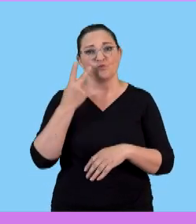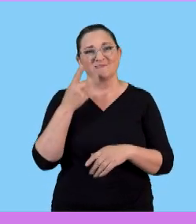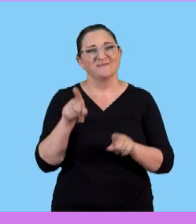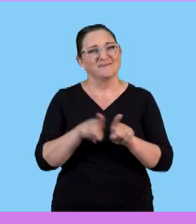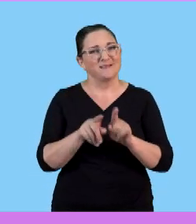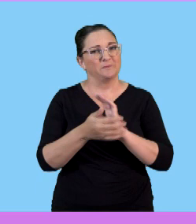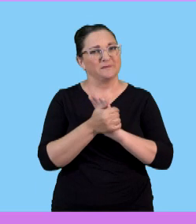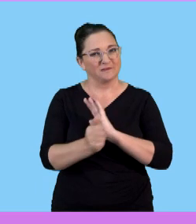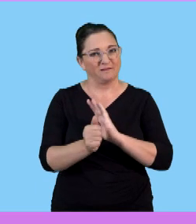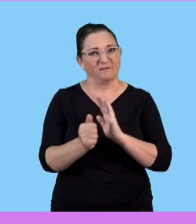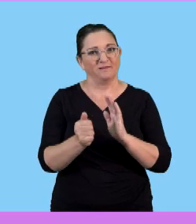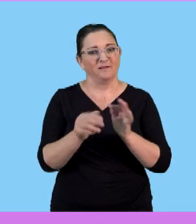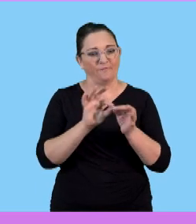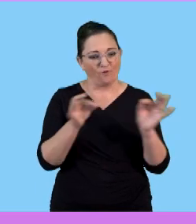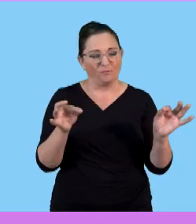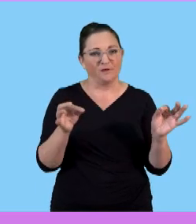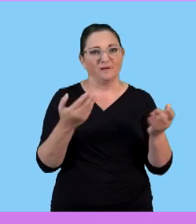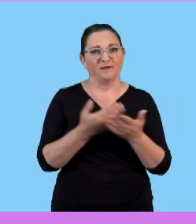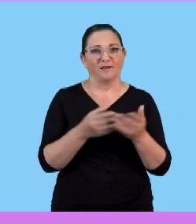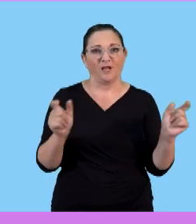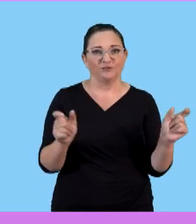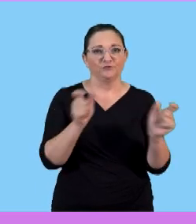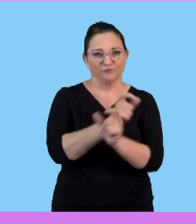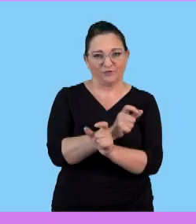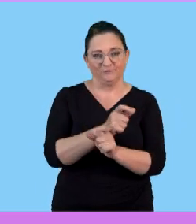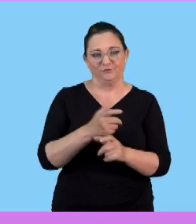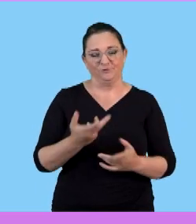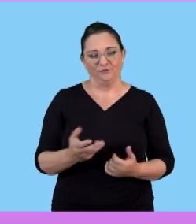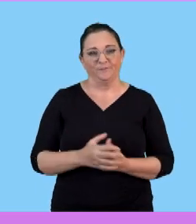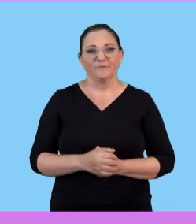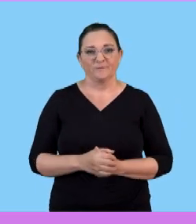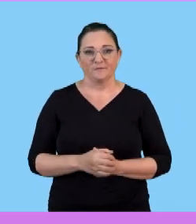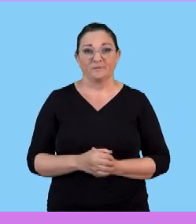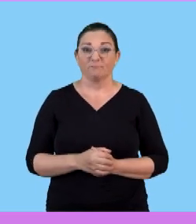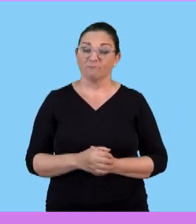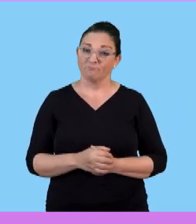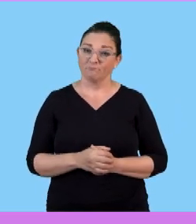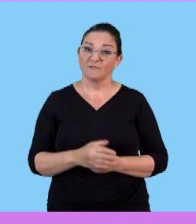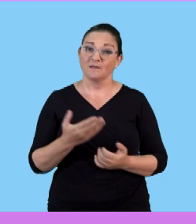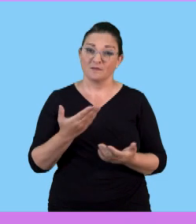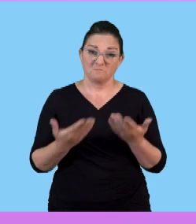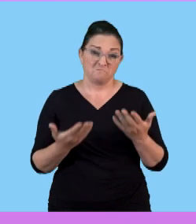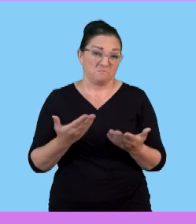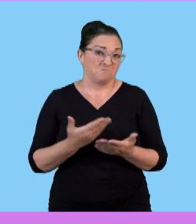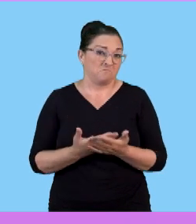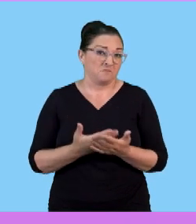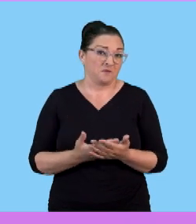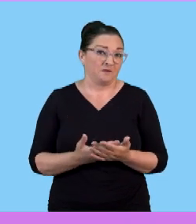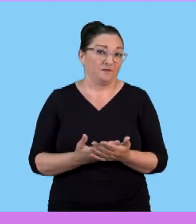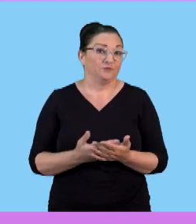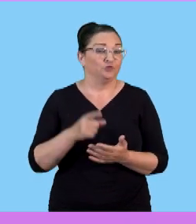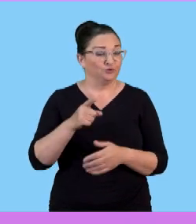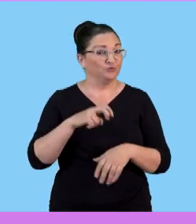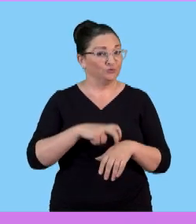this specific skill that you must have to change the subject of the formula, okay? And it may sometimes be required,